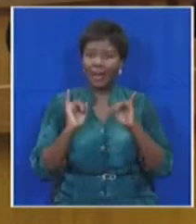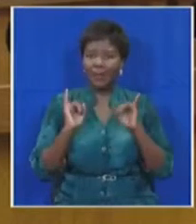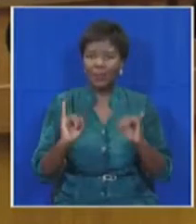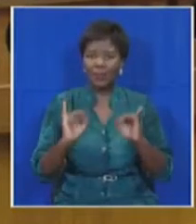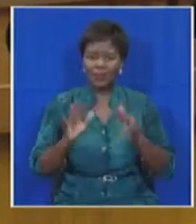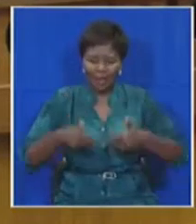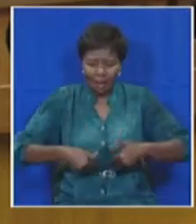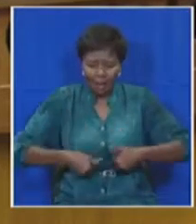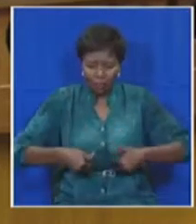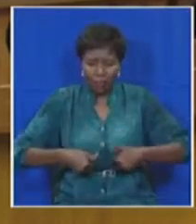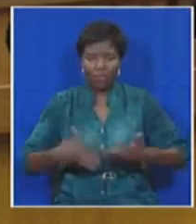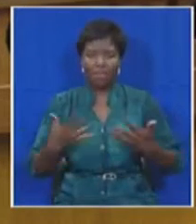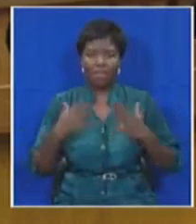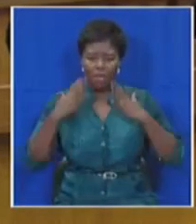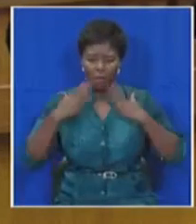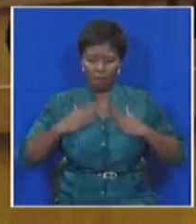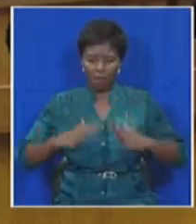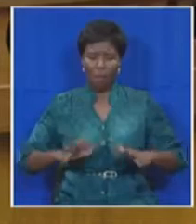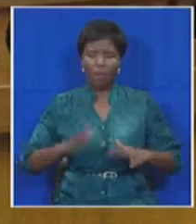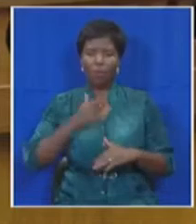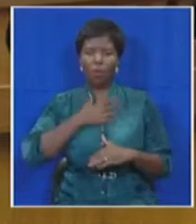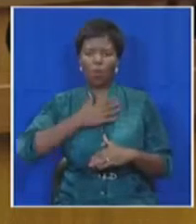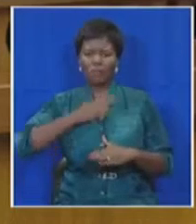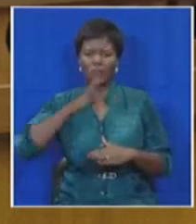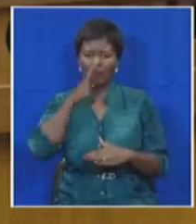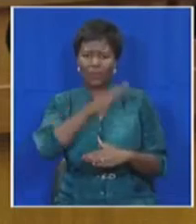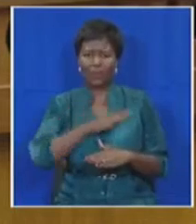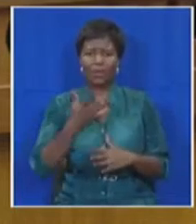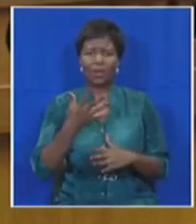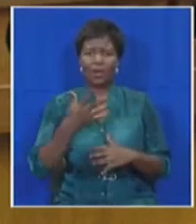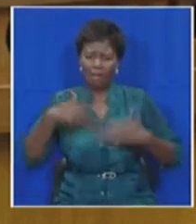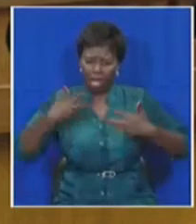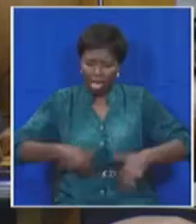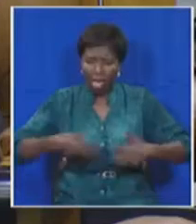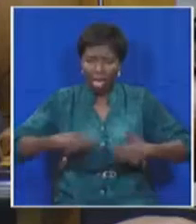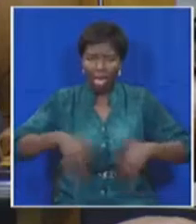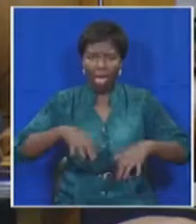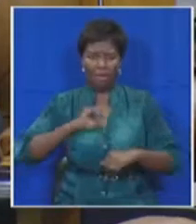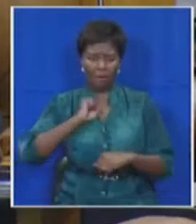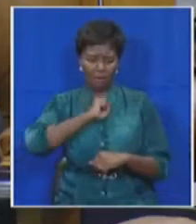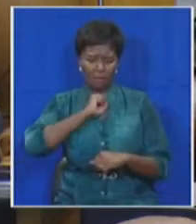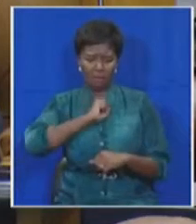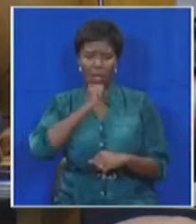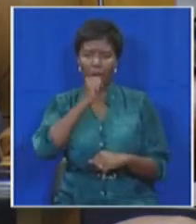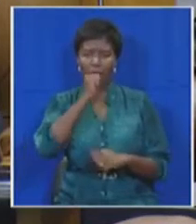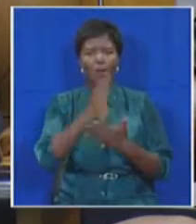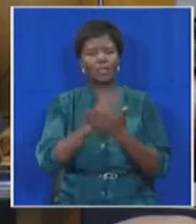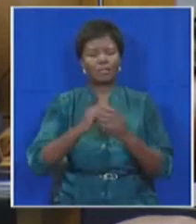dehydration, diarrhea, pneumonia, and seizures.